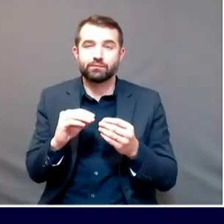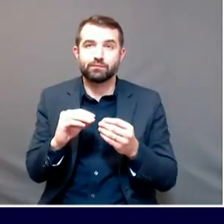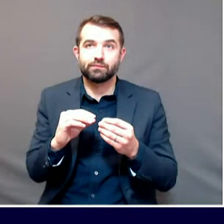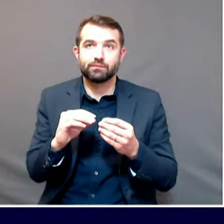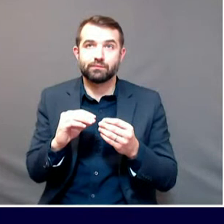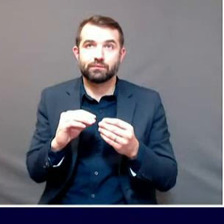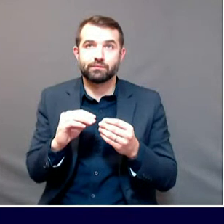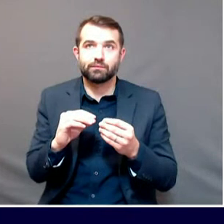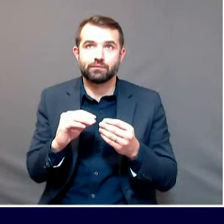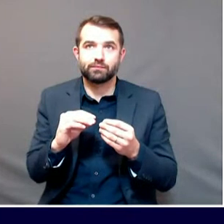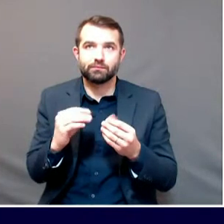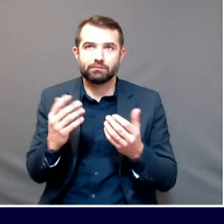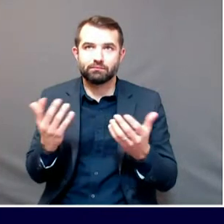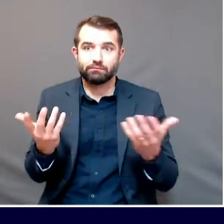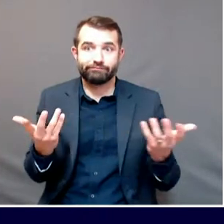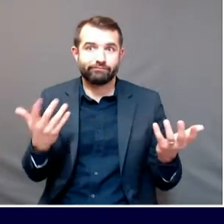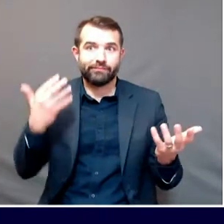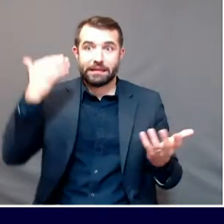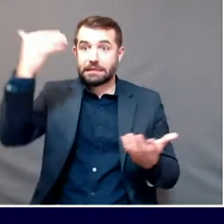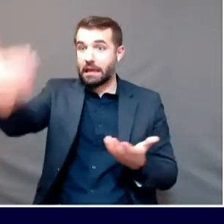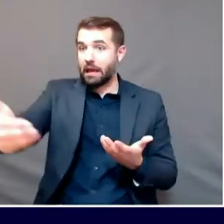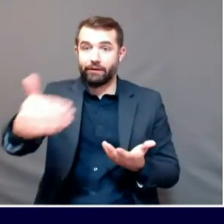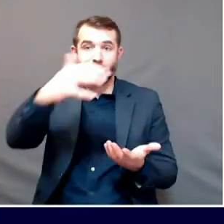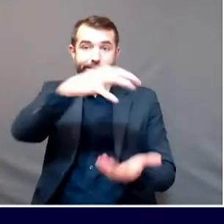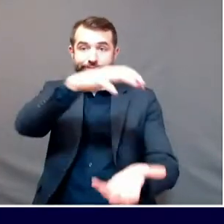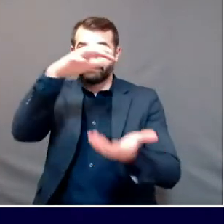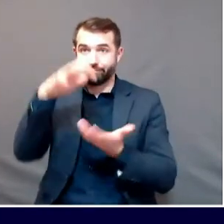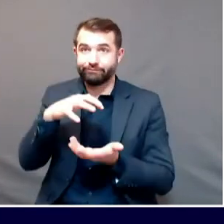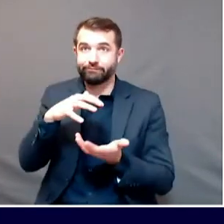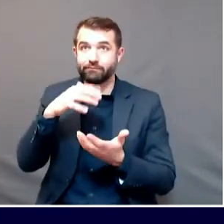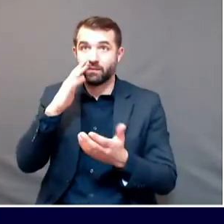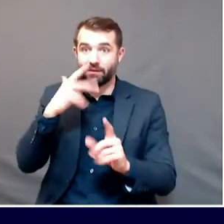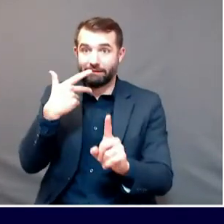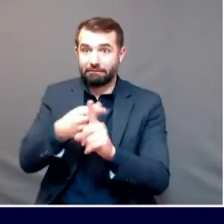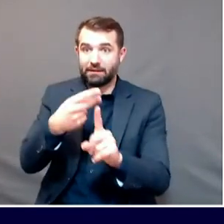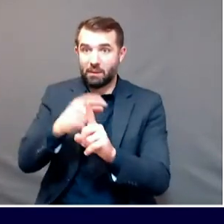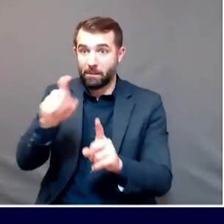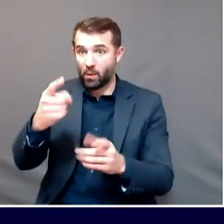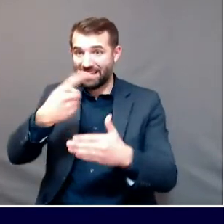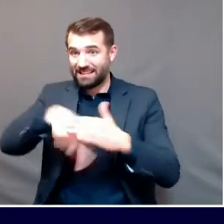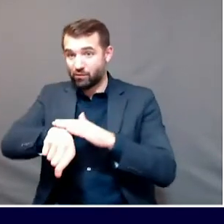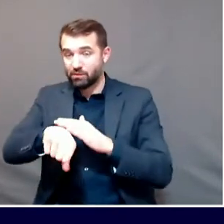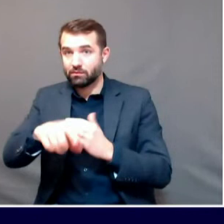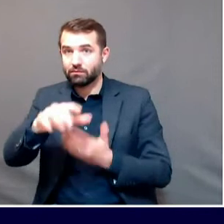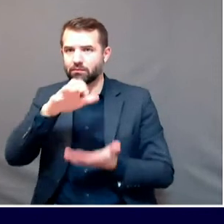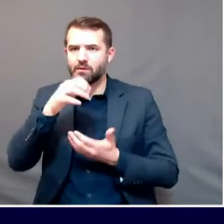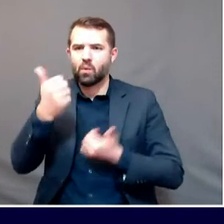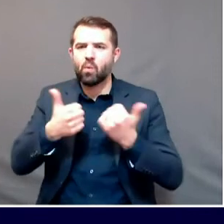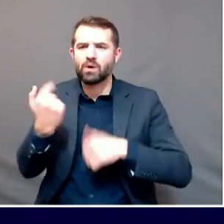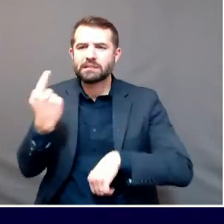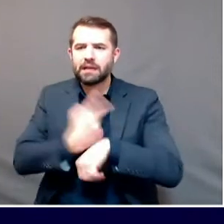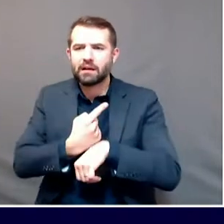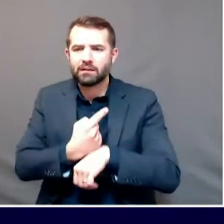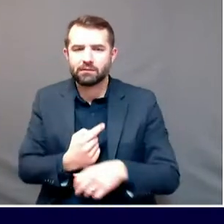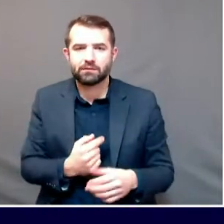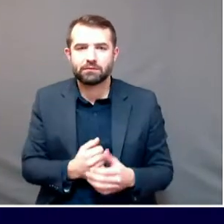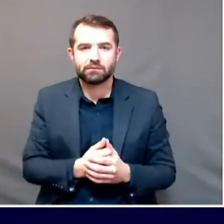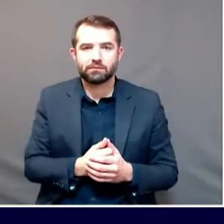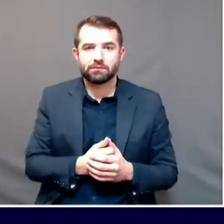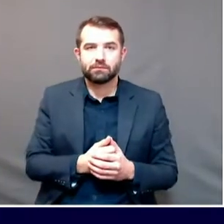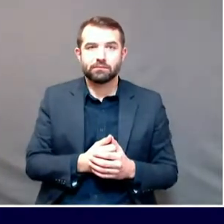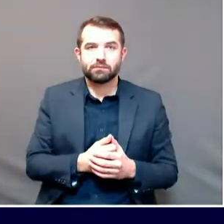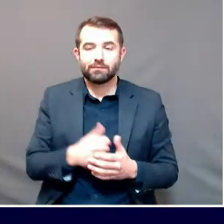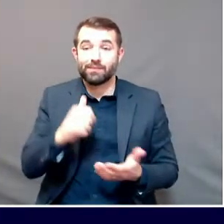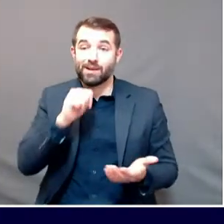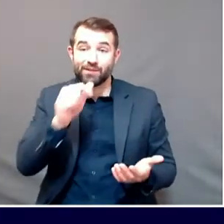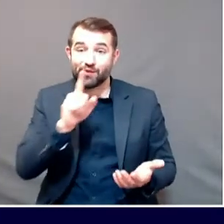next week. Do you have an exact day of when that's anticipated? We do not know. We usually, at least usually, we've